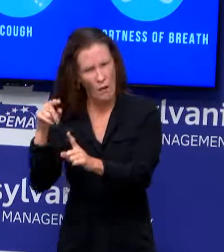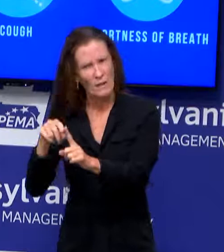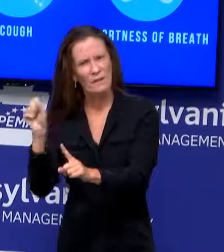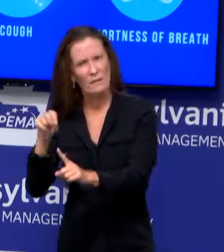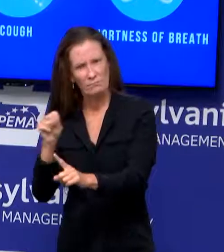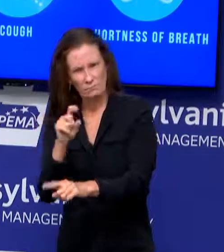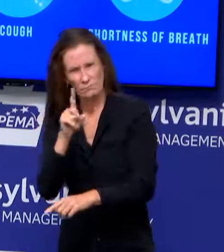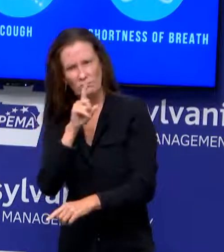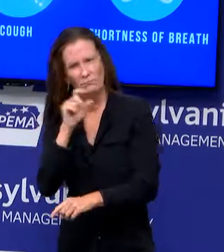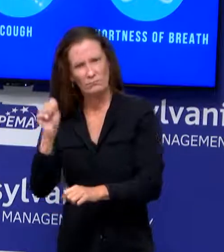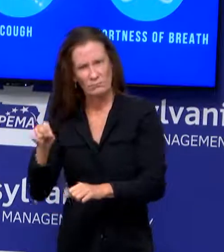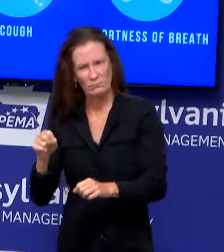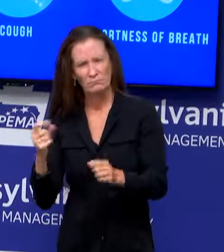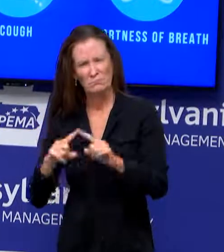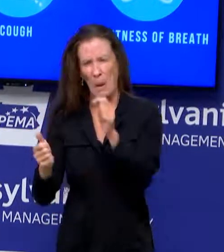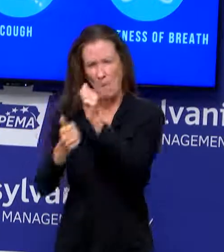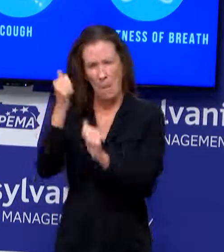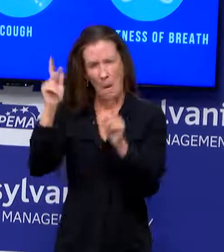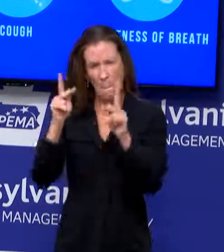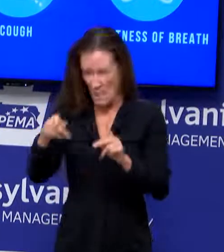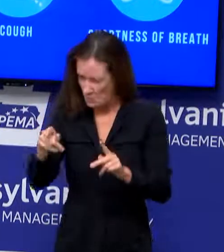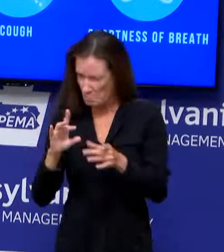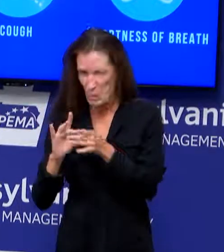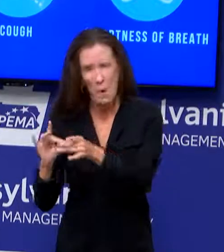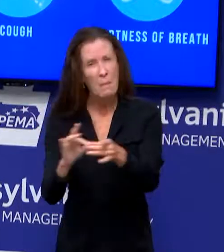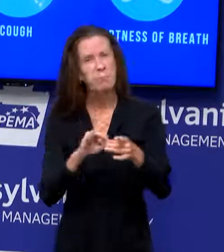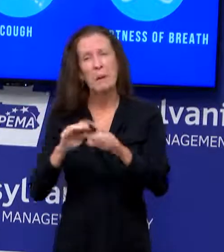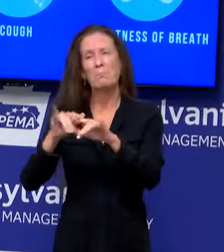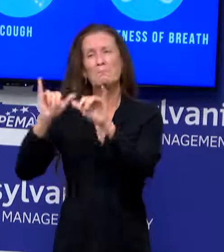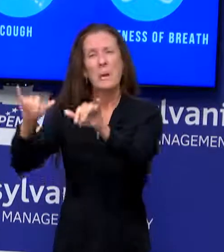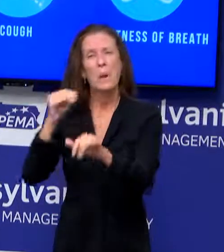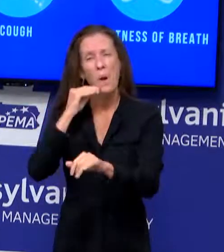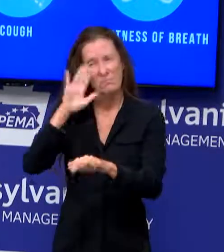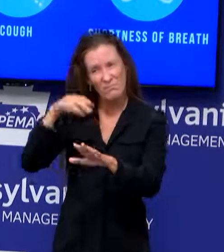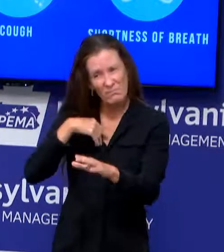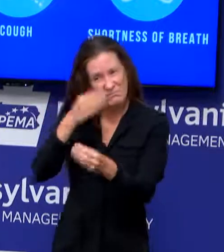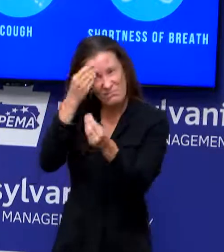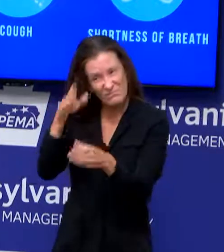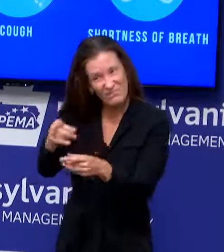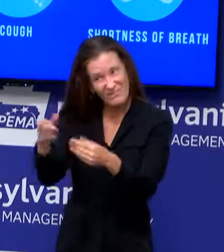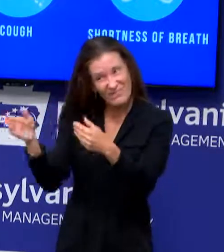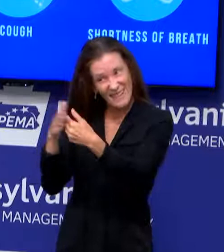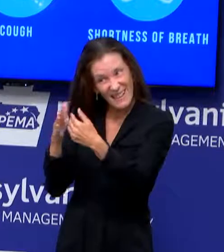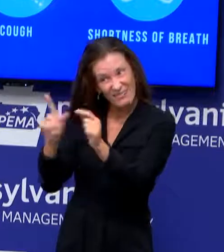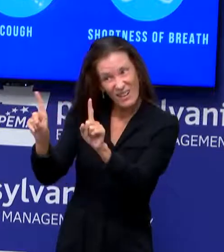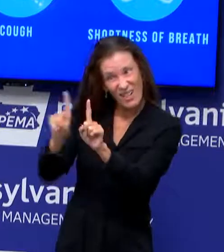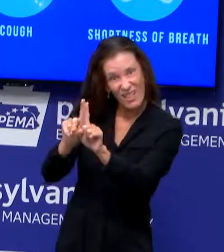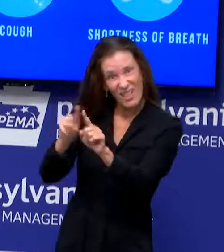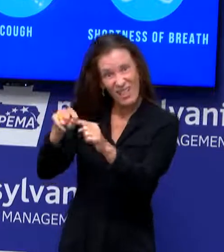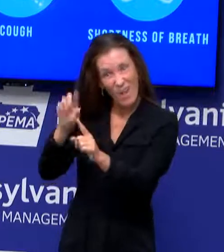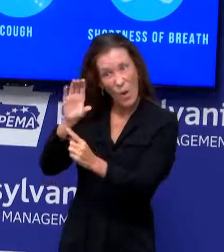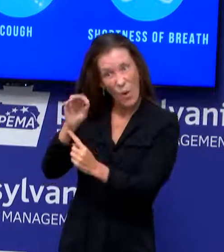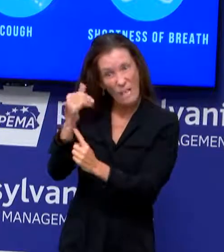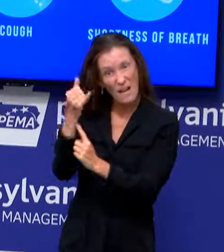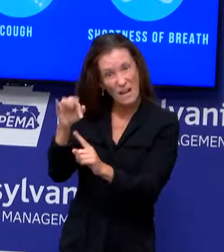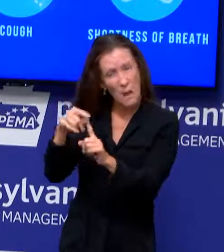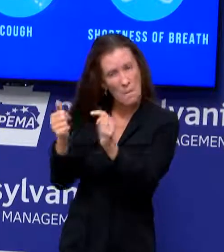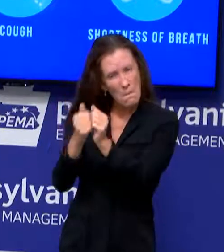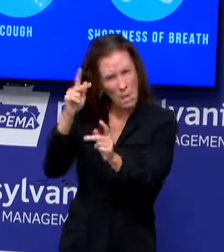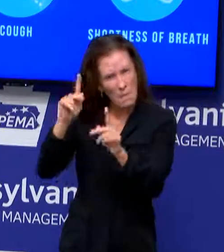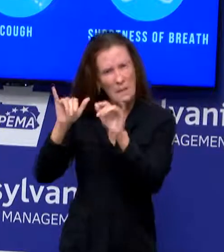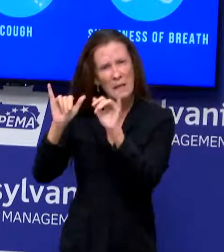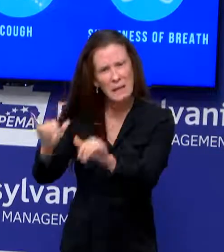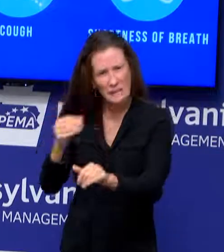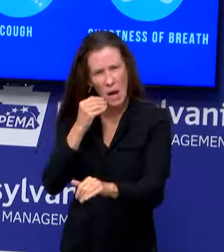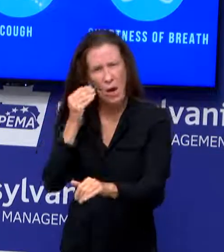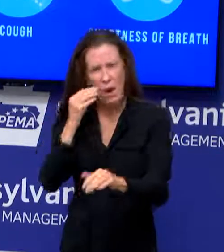isolate, and if they get notified that they have been exposed, that they will quarantine. This app doesn't have anything to do in terms